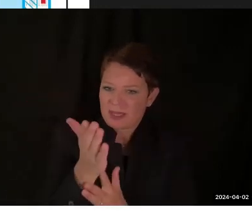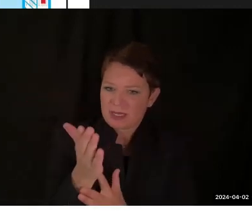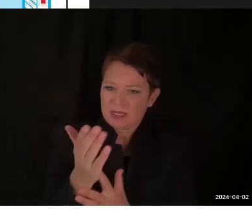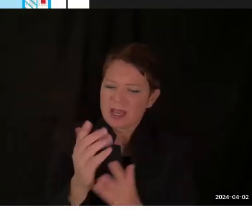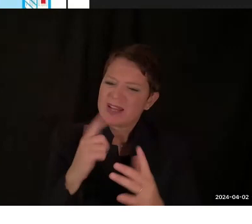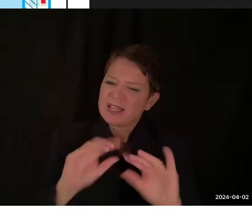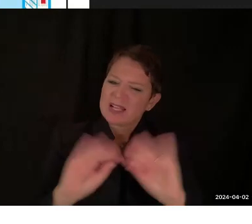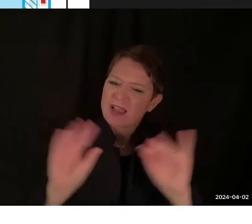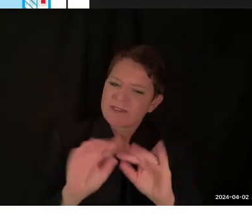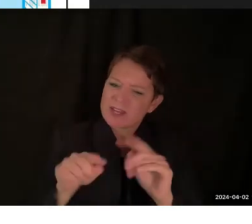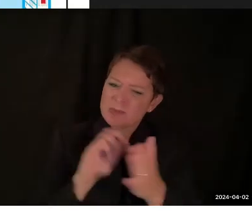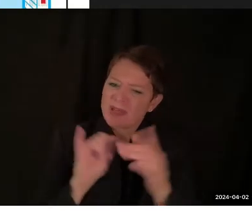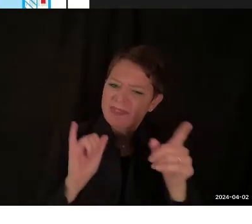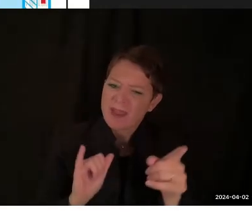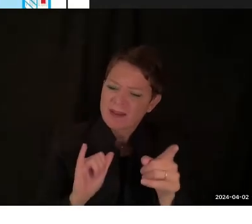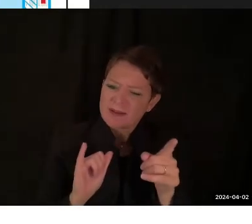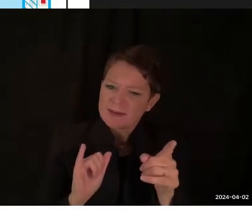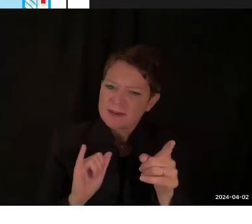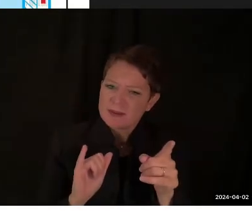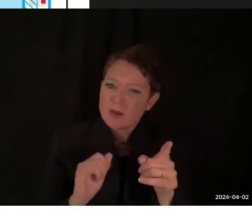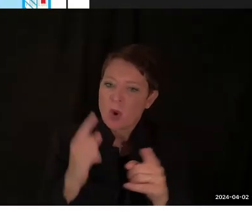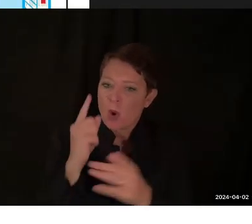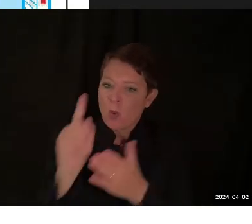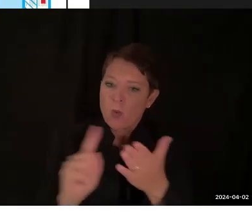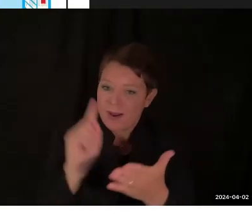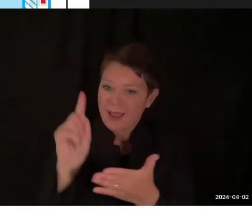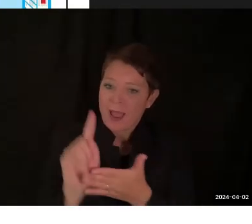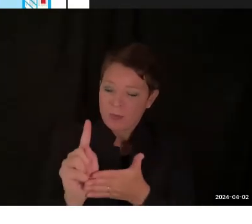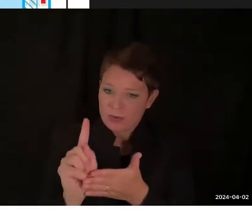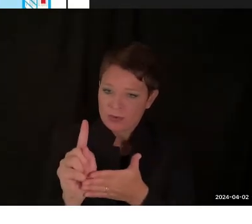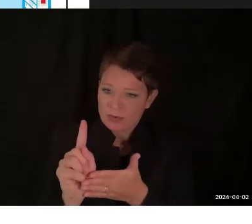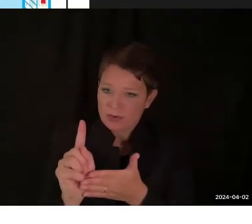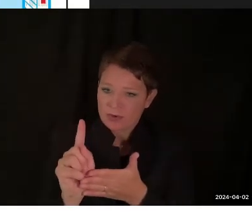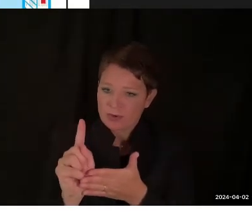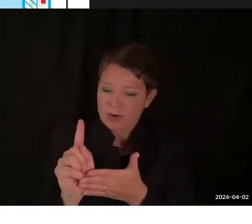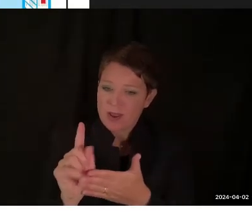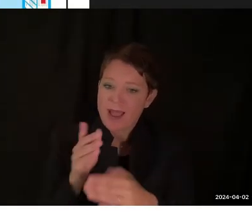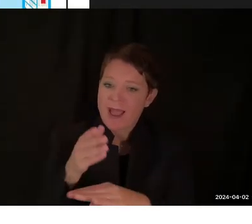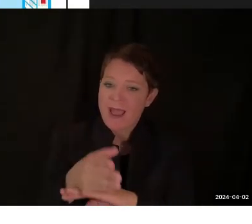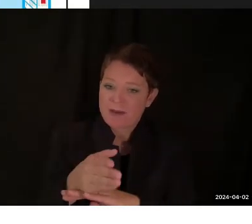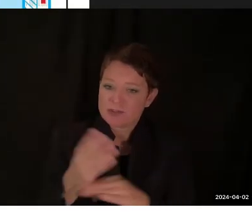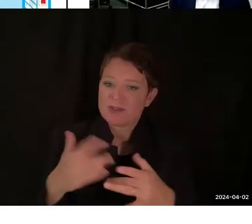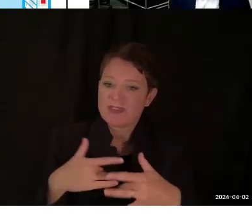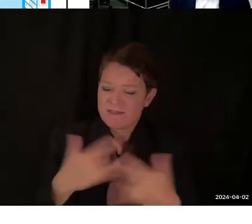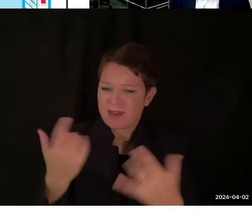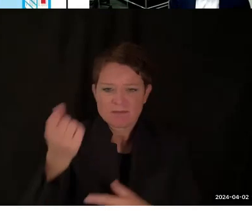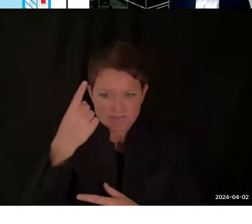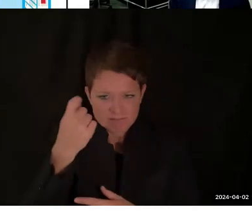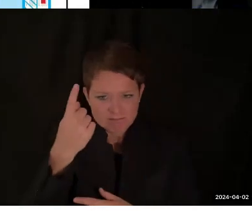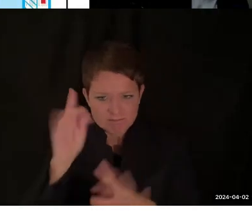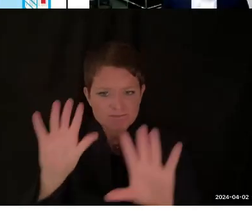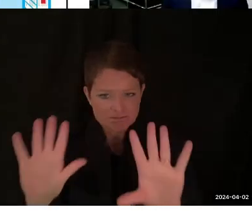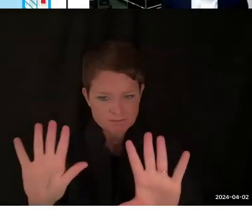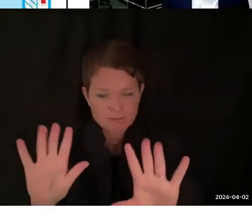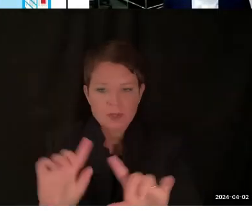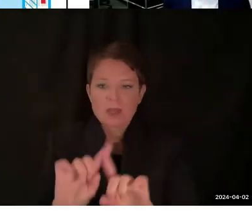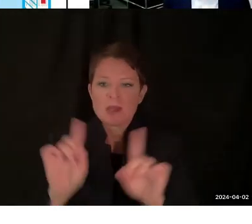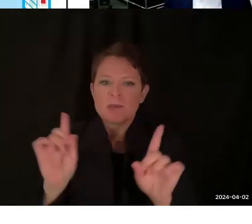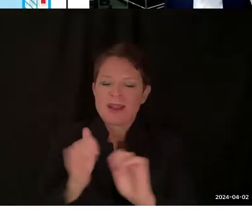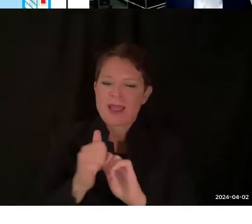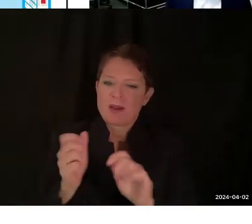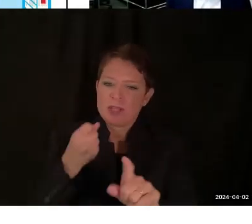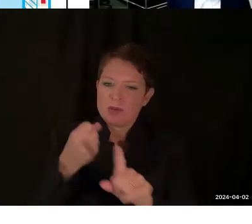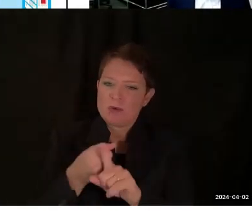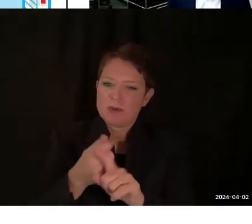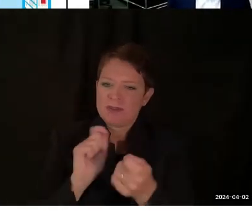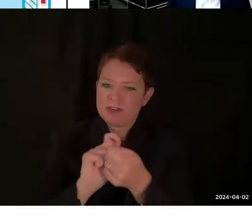bit of clarification about this. And 1 hour post close there, I got that, but how do you affect this